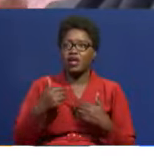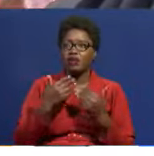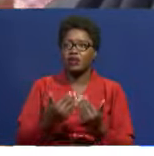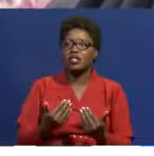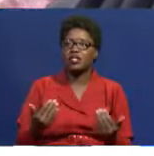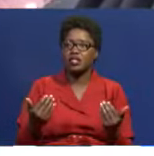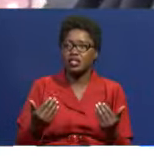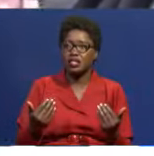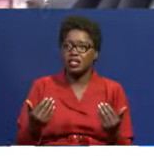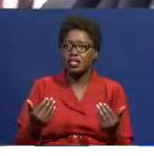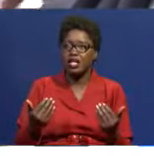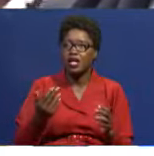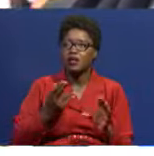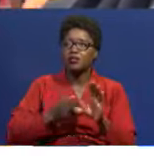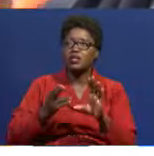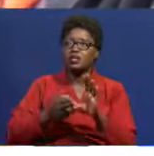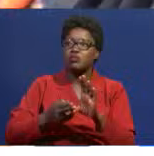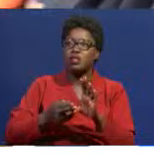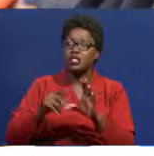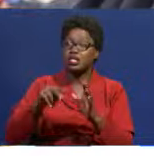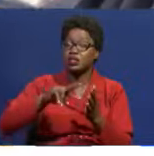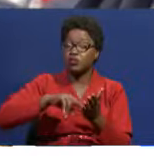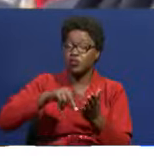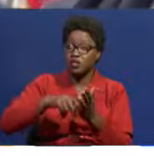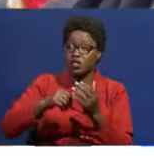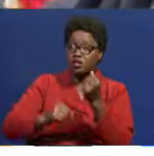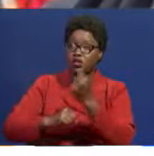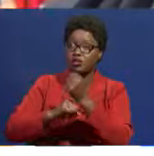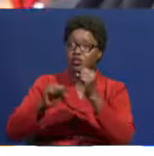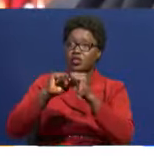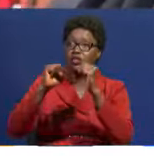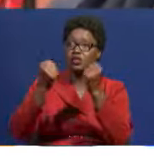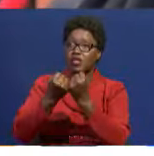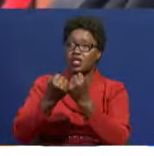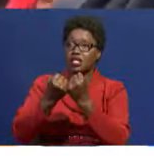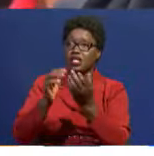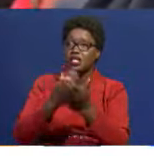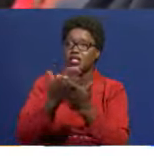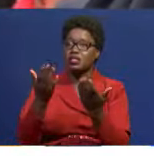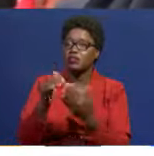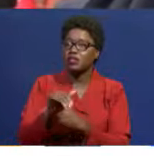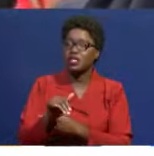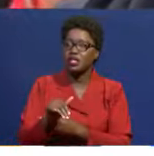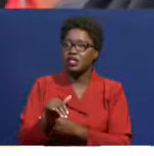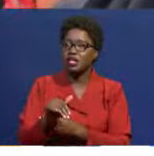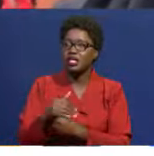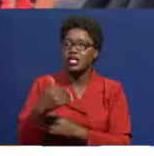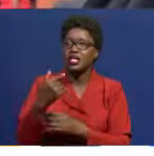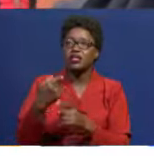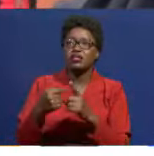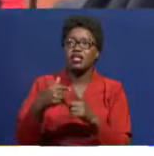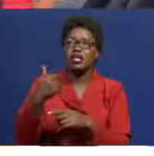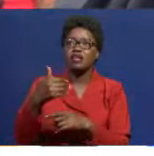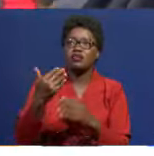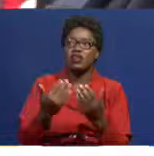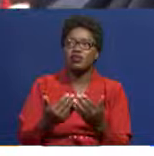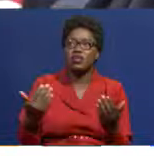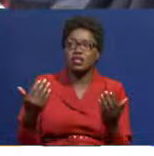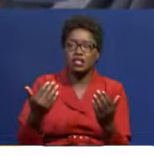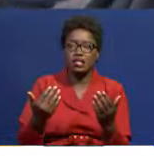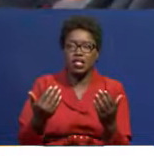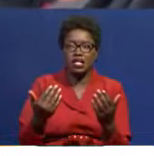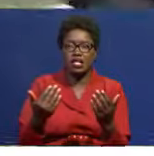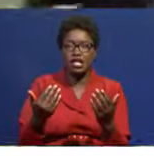kids take part in this initiative to support the society. It's something that every other year our children normally